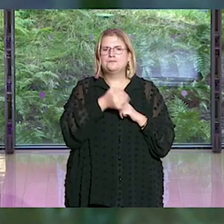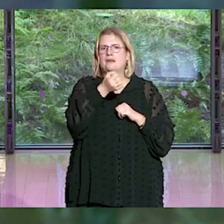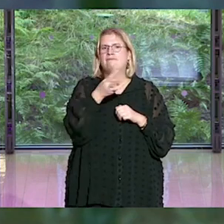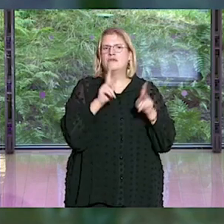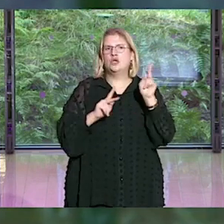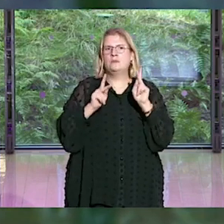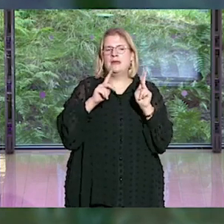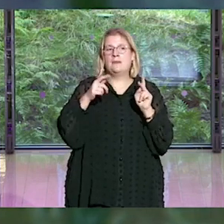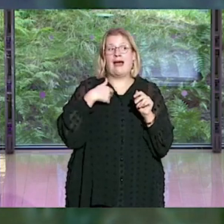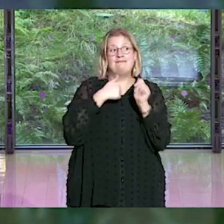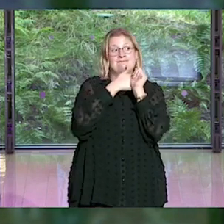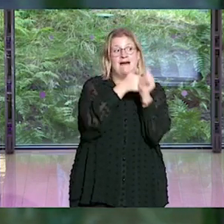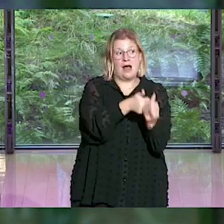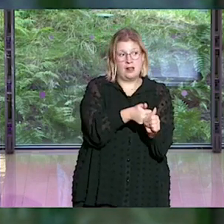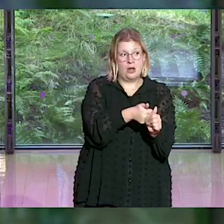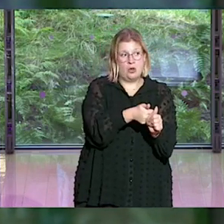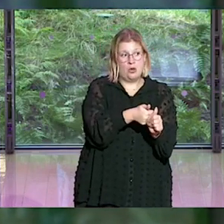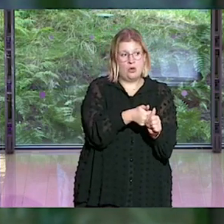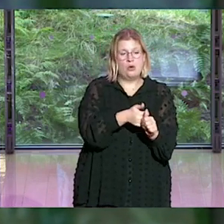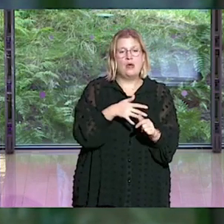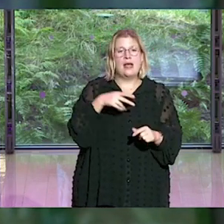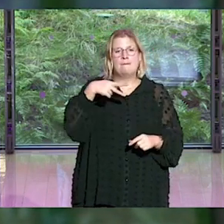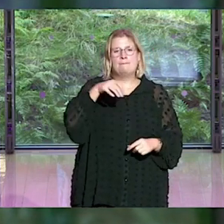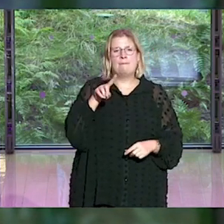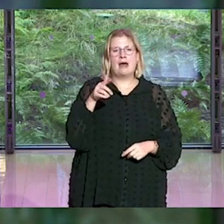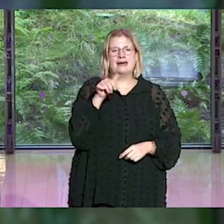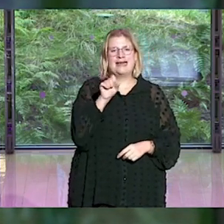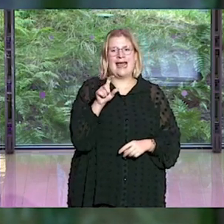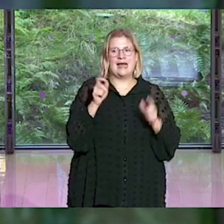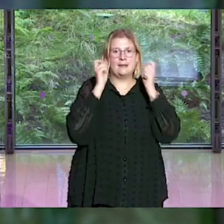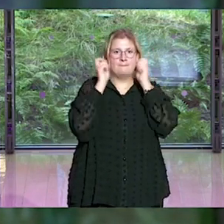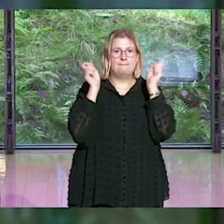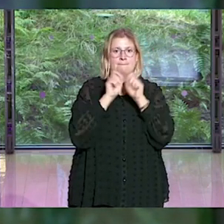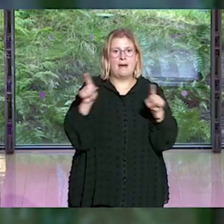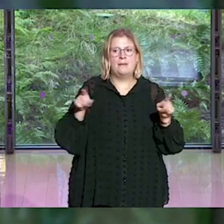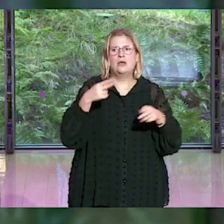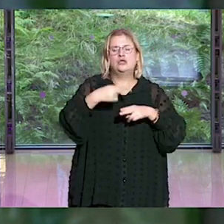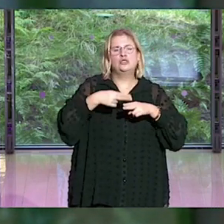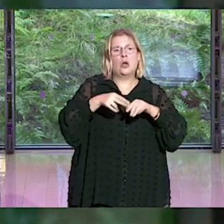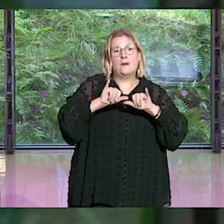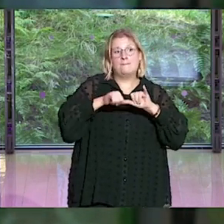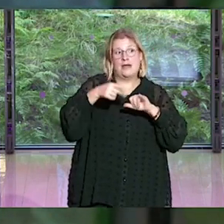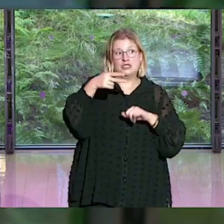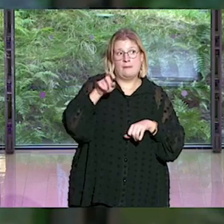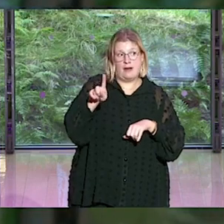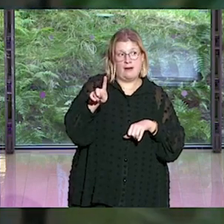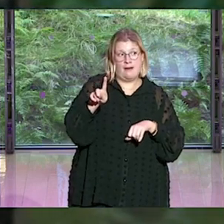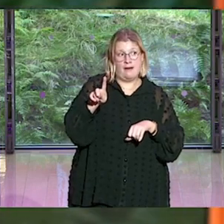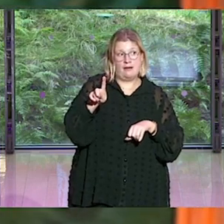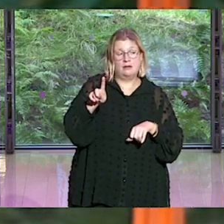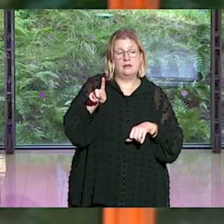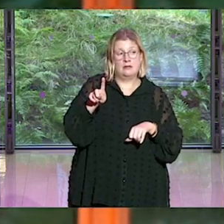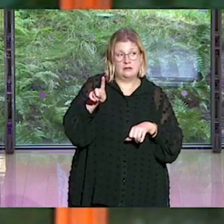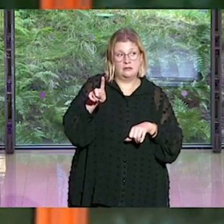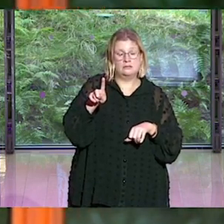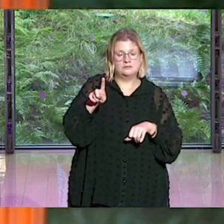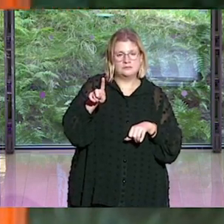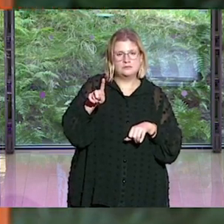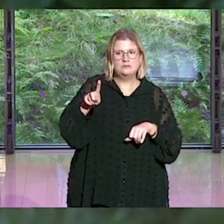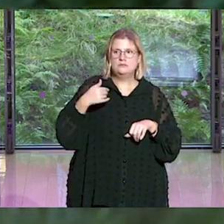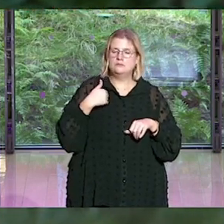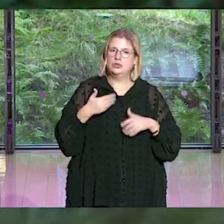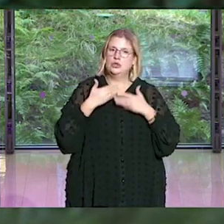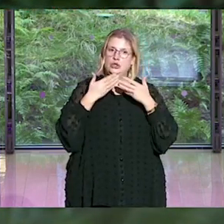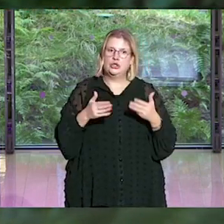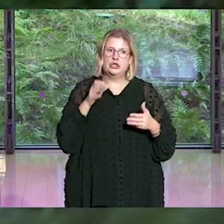that I follow and podcasts. There's a podcast called MeasurePod, which gets has a